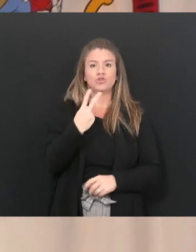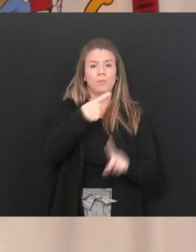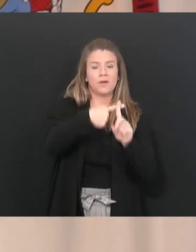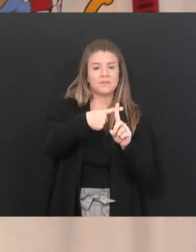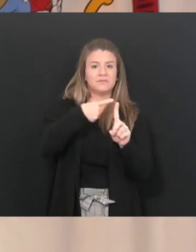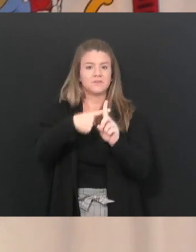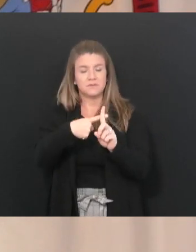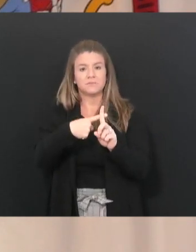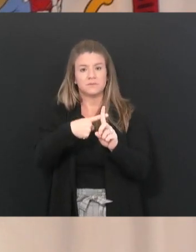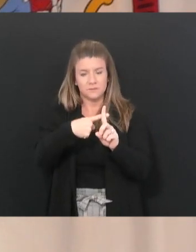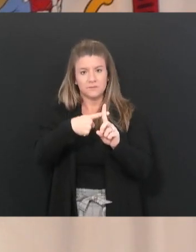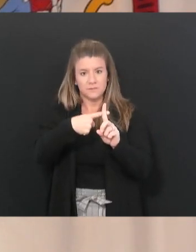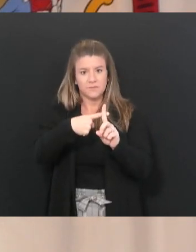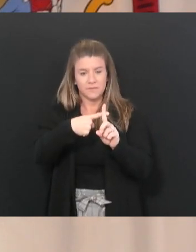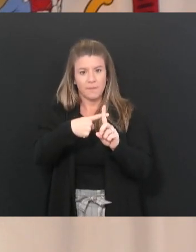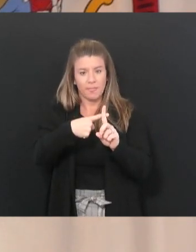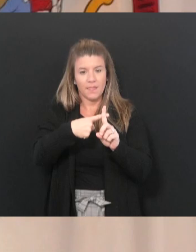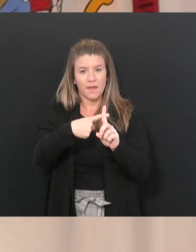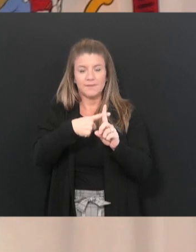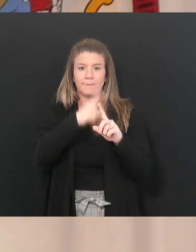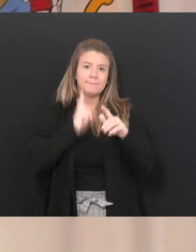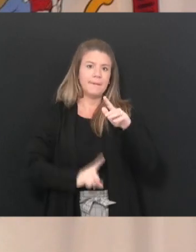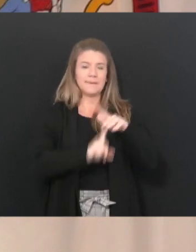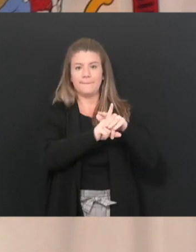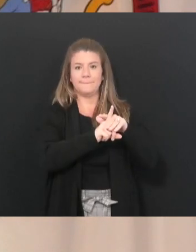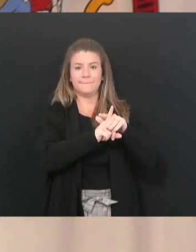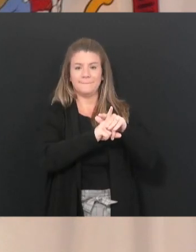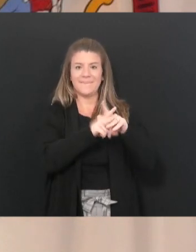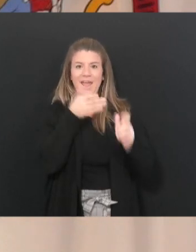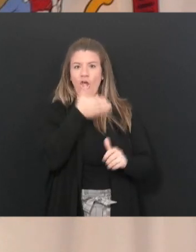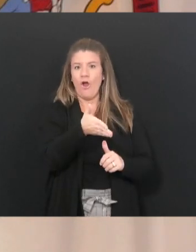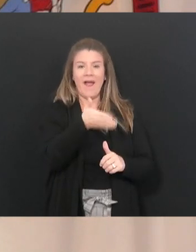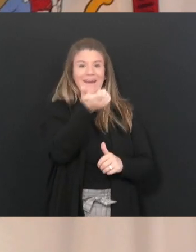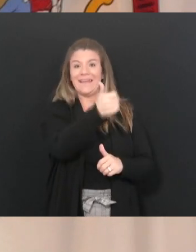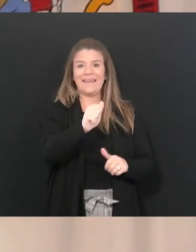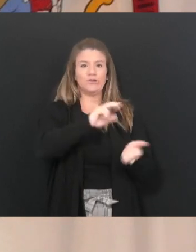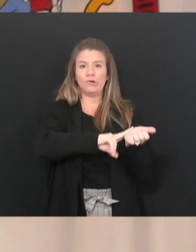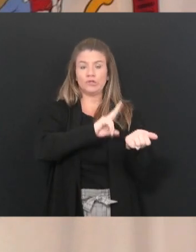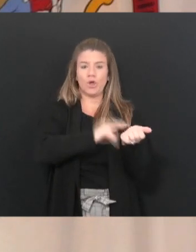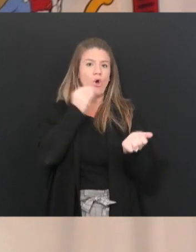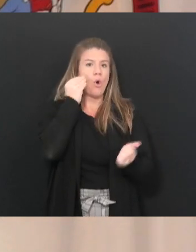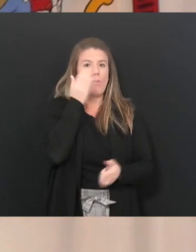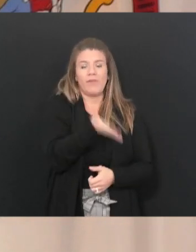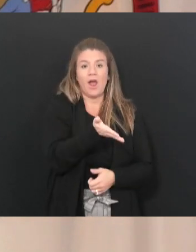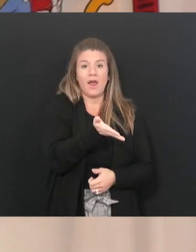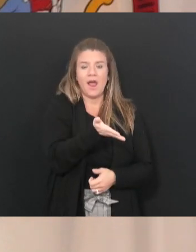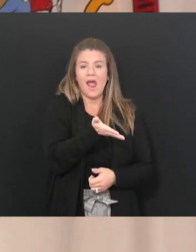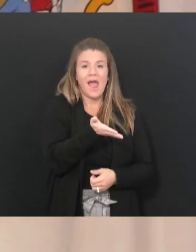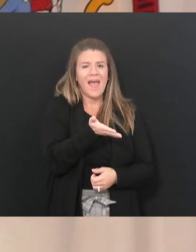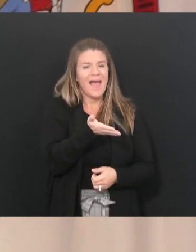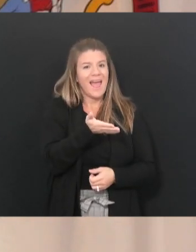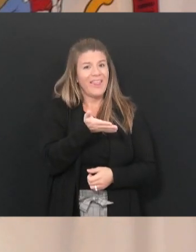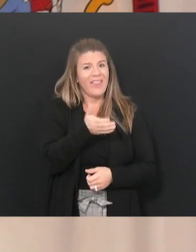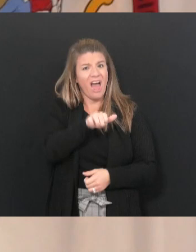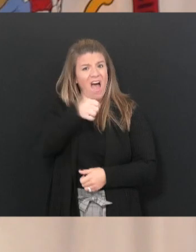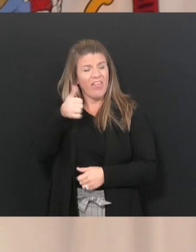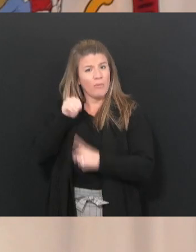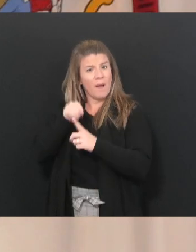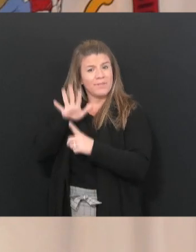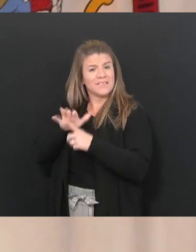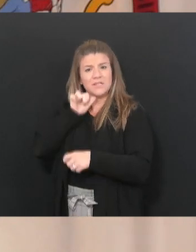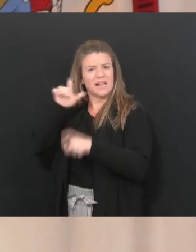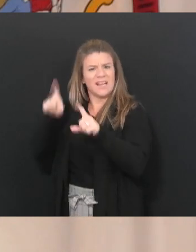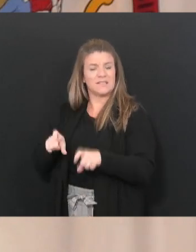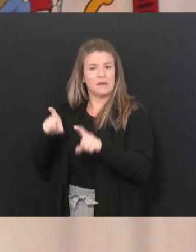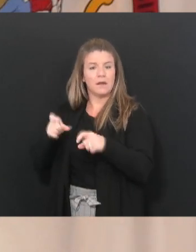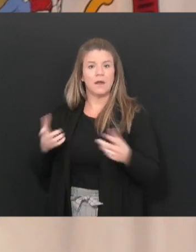been, that have come up at a certain nursing home, and we have not tested the entire population. And then we go